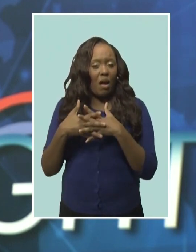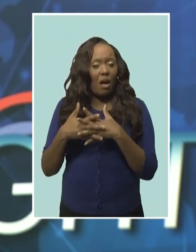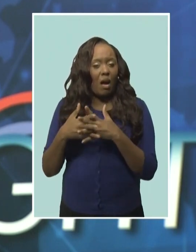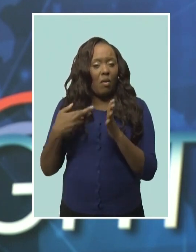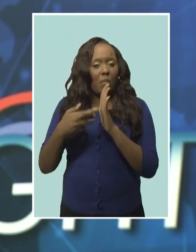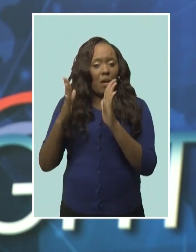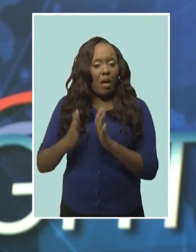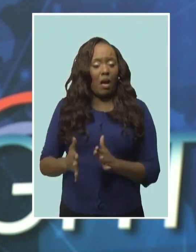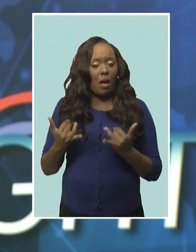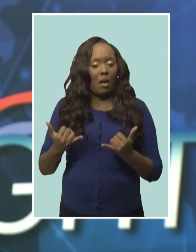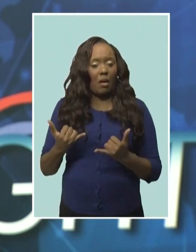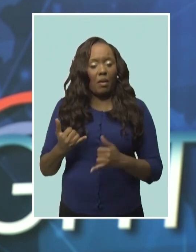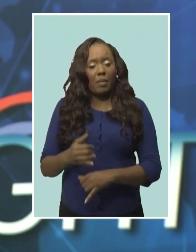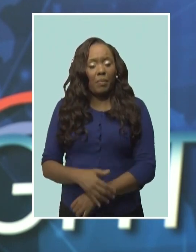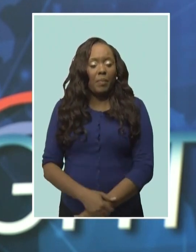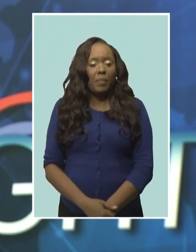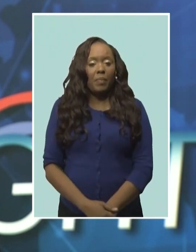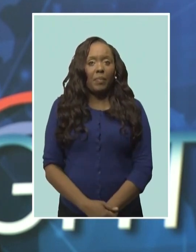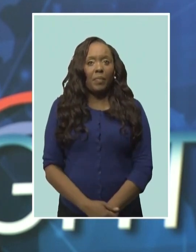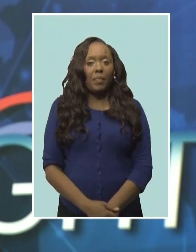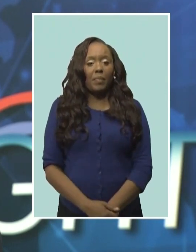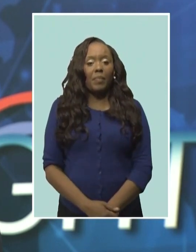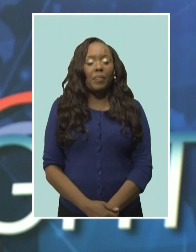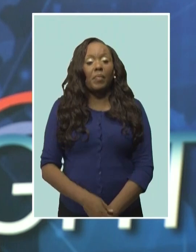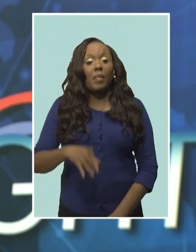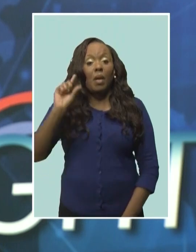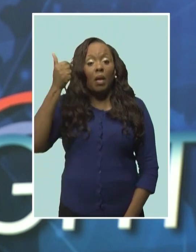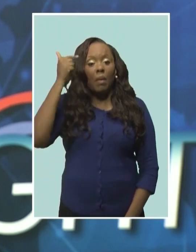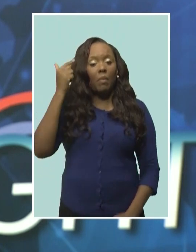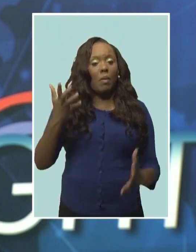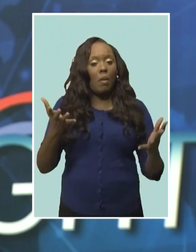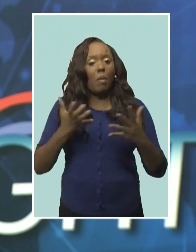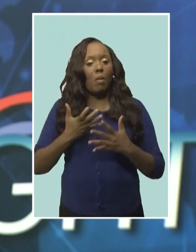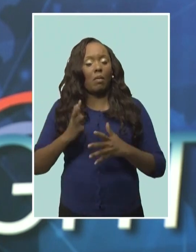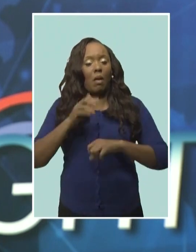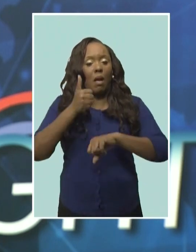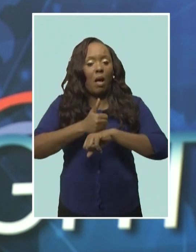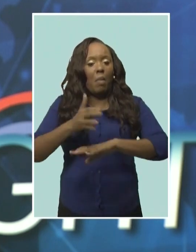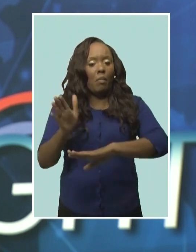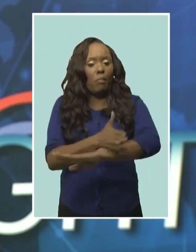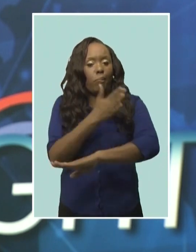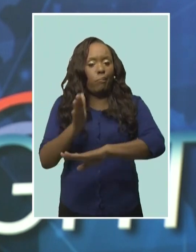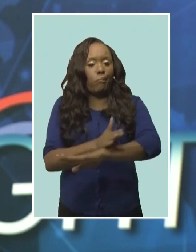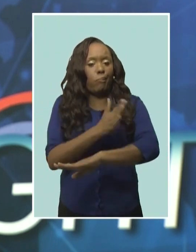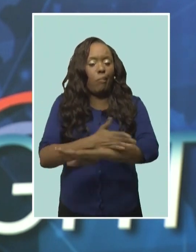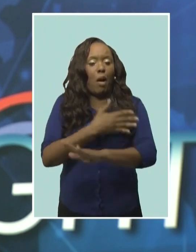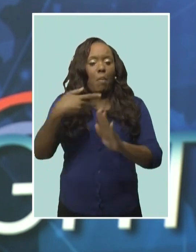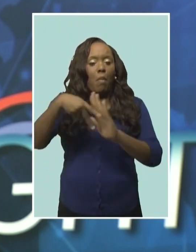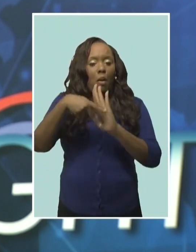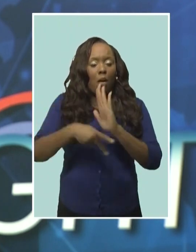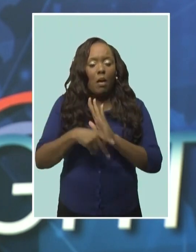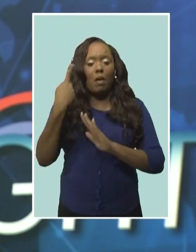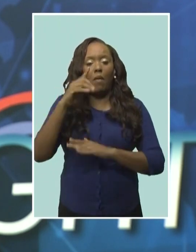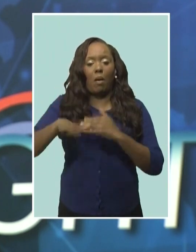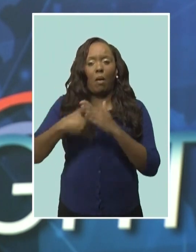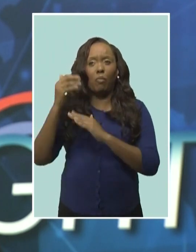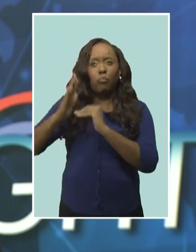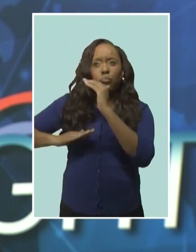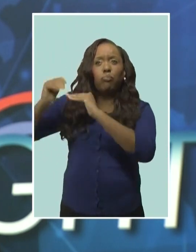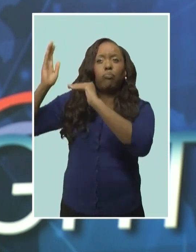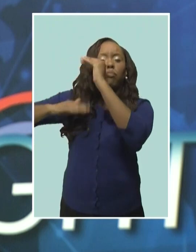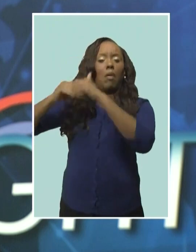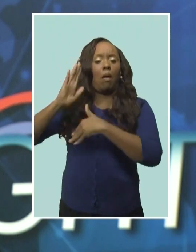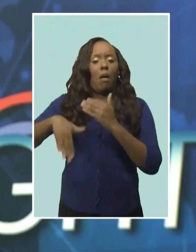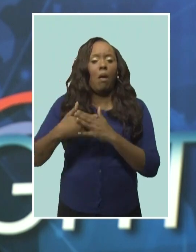Treasury earlier today. Government is moving to create a maintenance policy for the properties it owns and leases